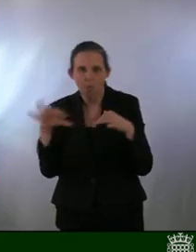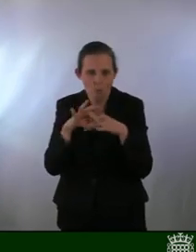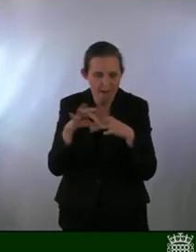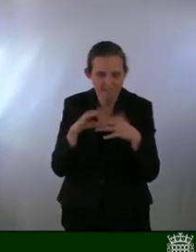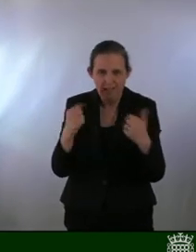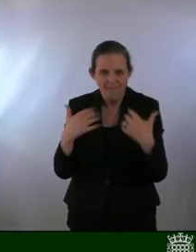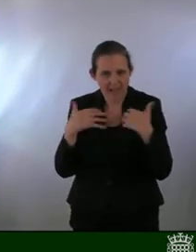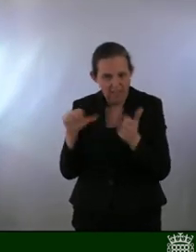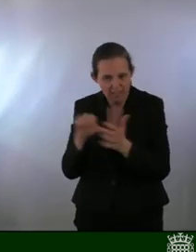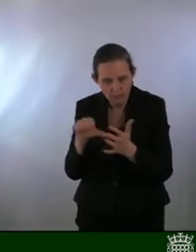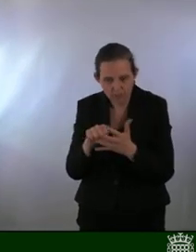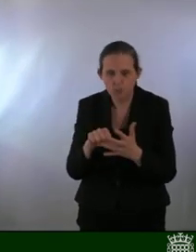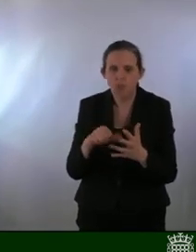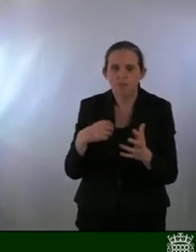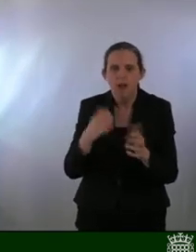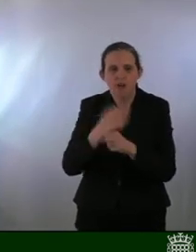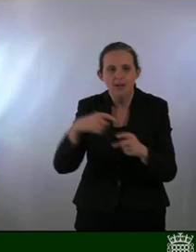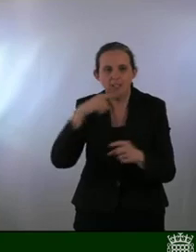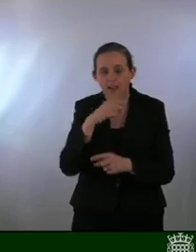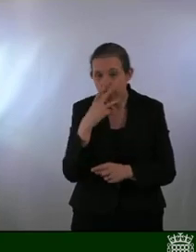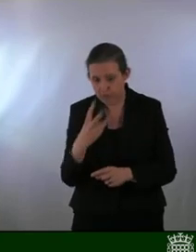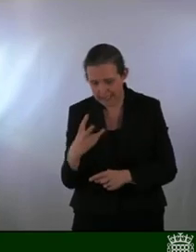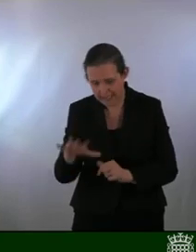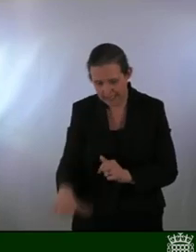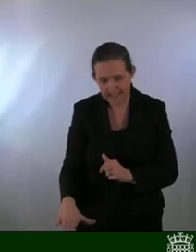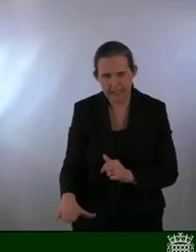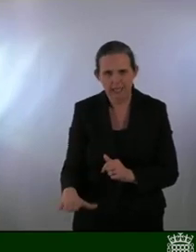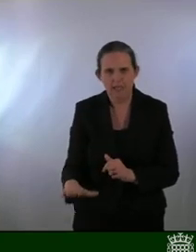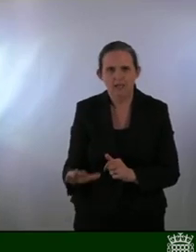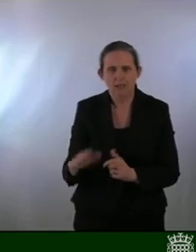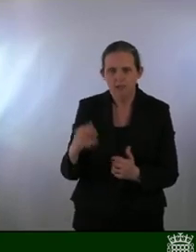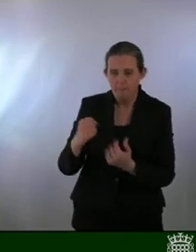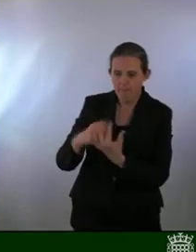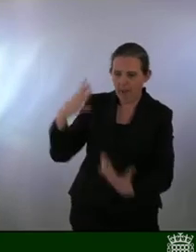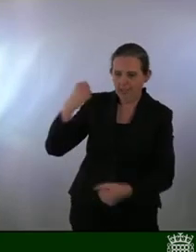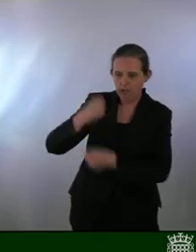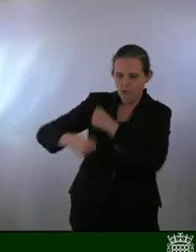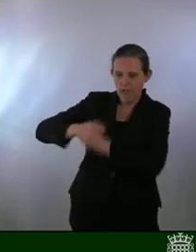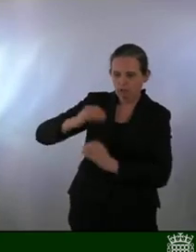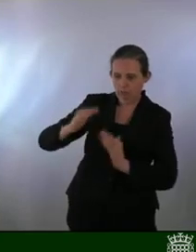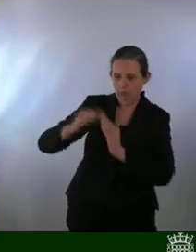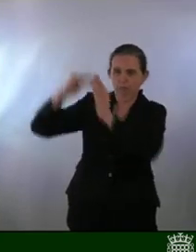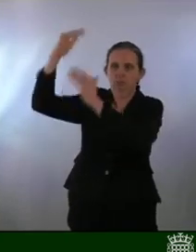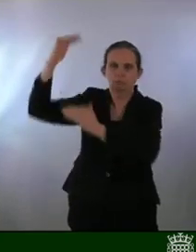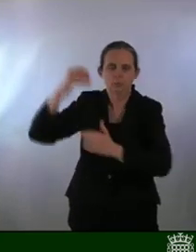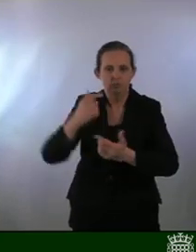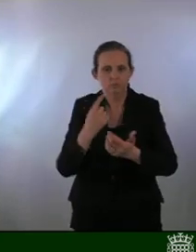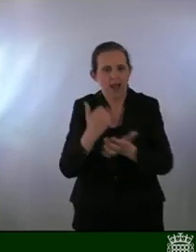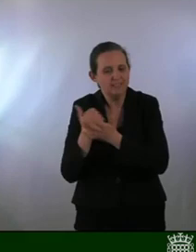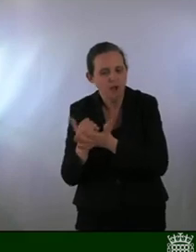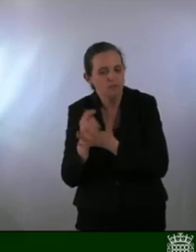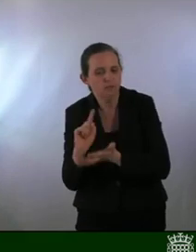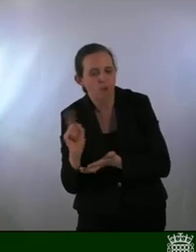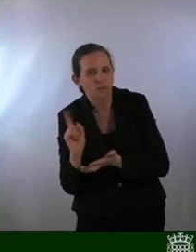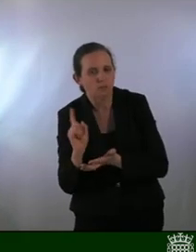and my 3-year-old grandson. What advice can the Secretary of State give to multi-generational households like mine, where self-isolation is